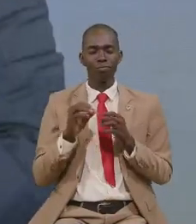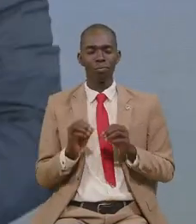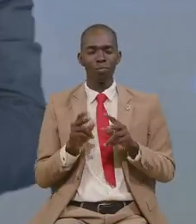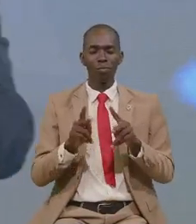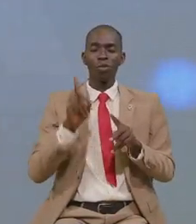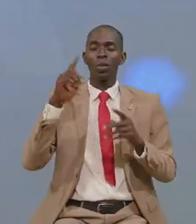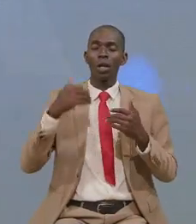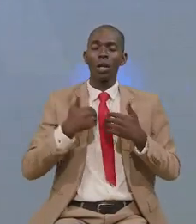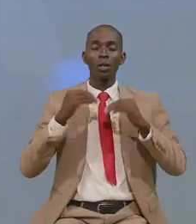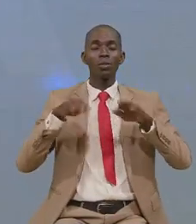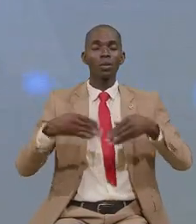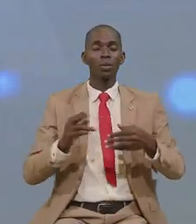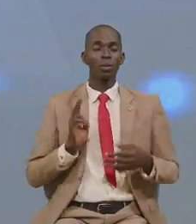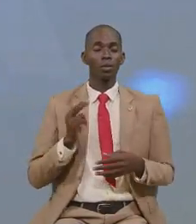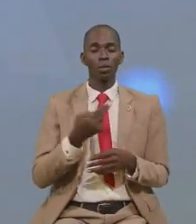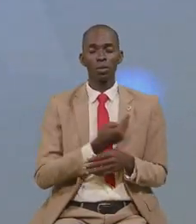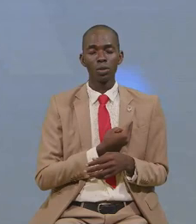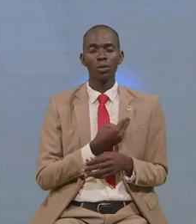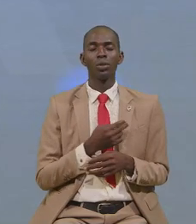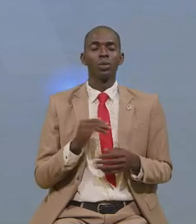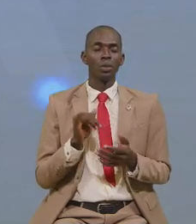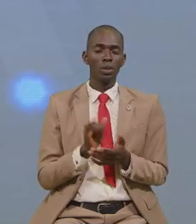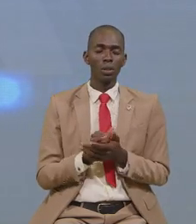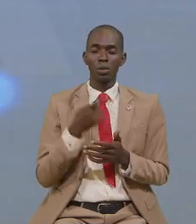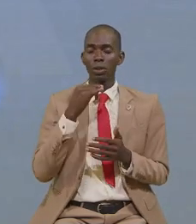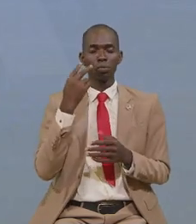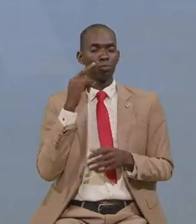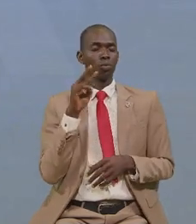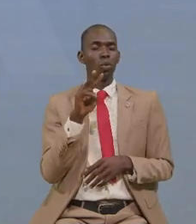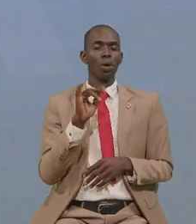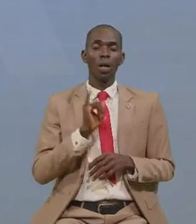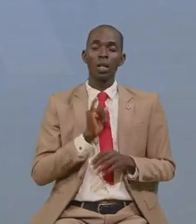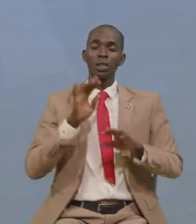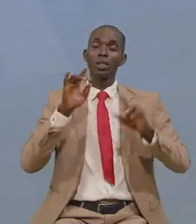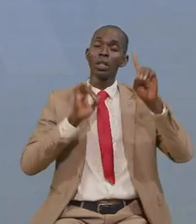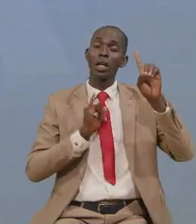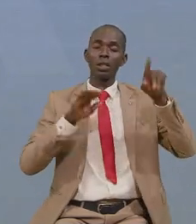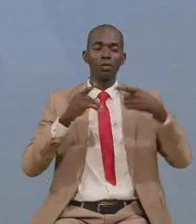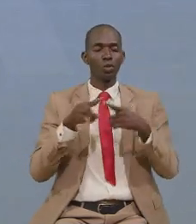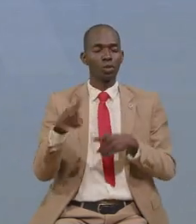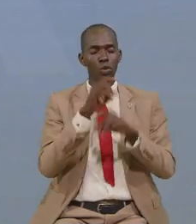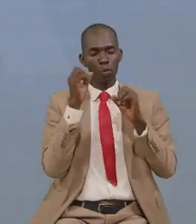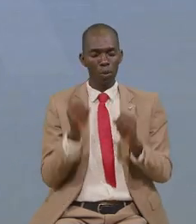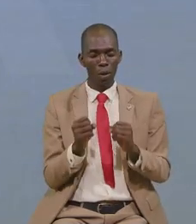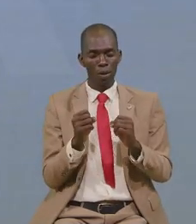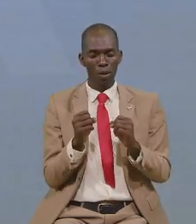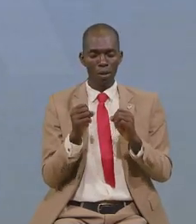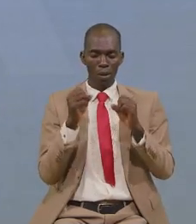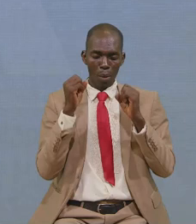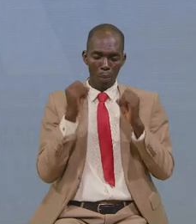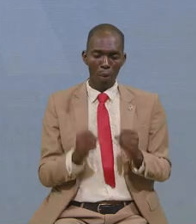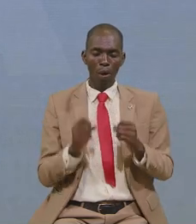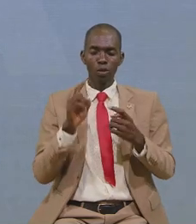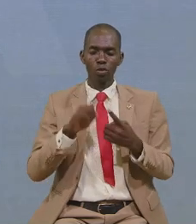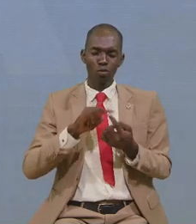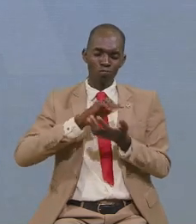us, that behold, I give unto you power. Power. Power to